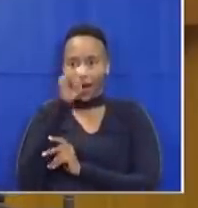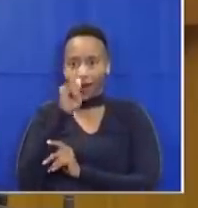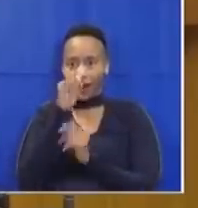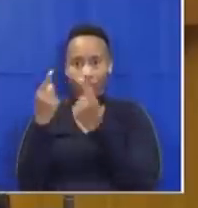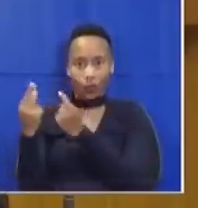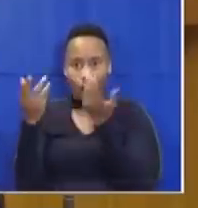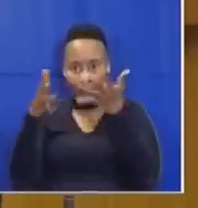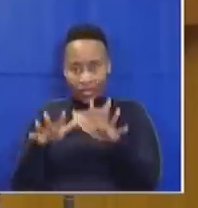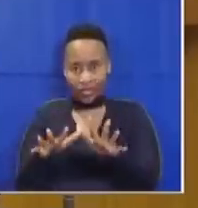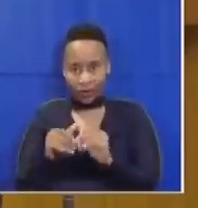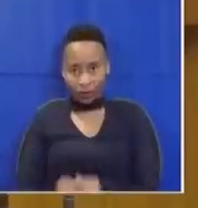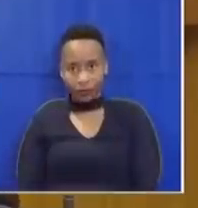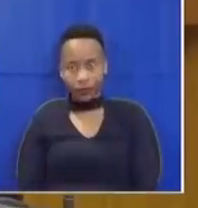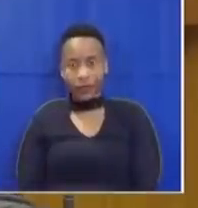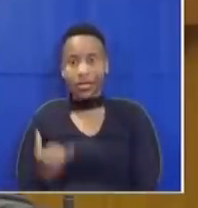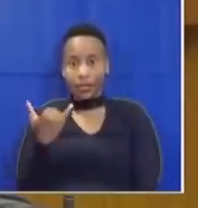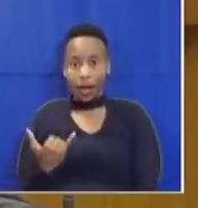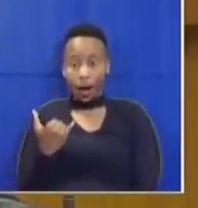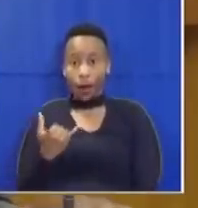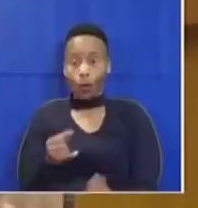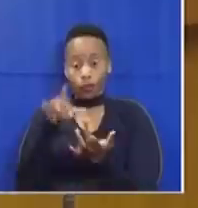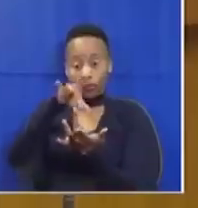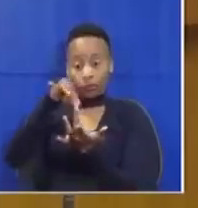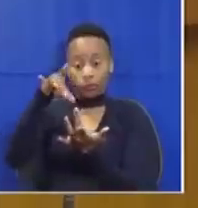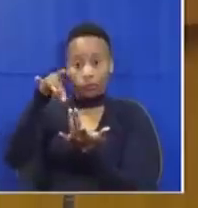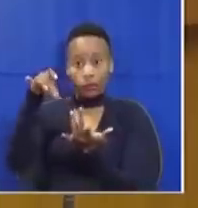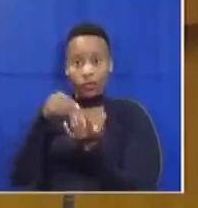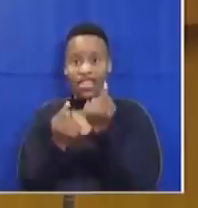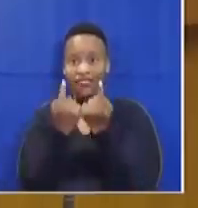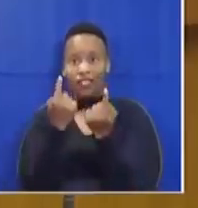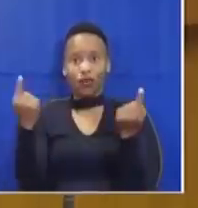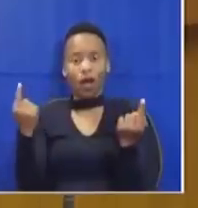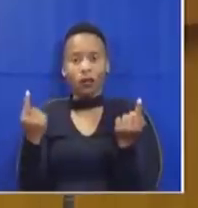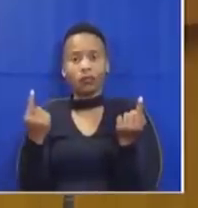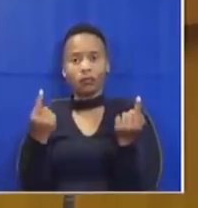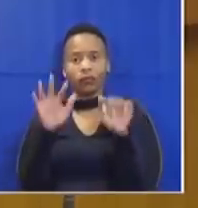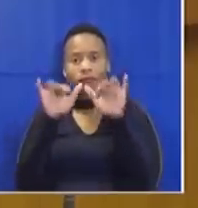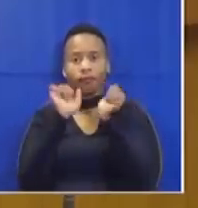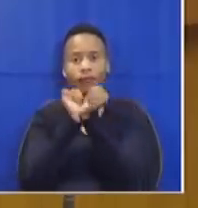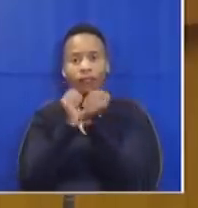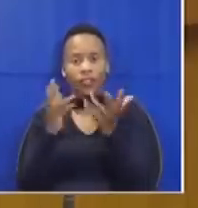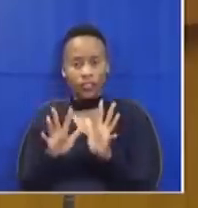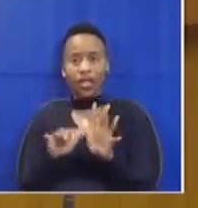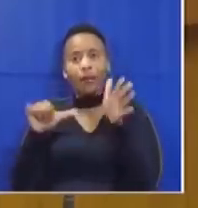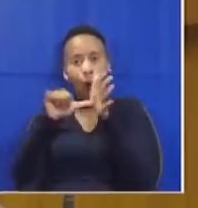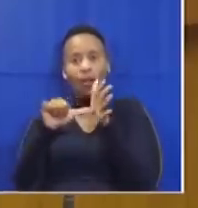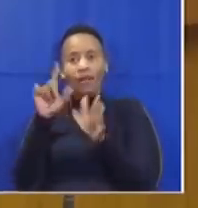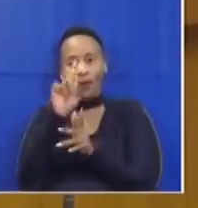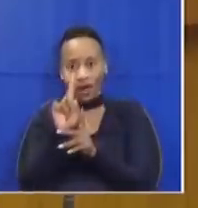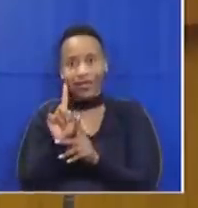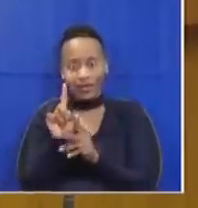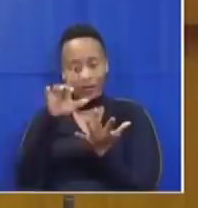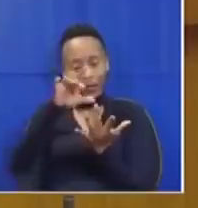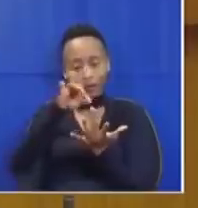to the individuals who have been convicted, it's going to be important to evaluate each case on its